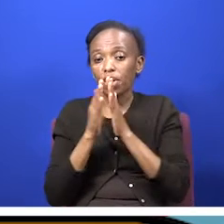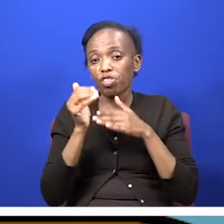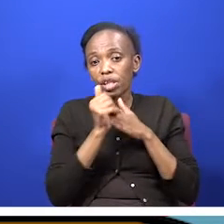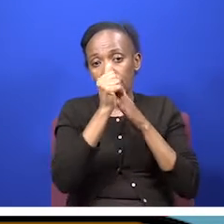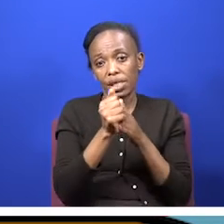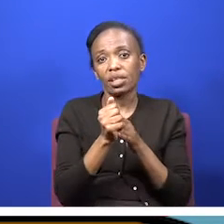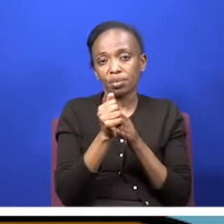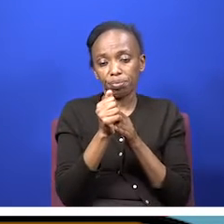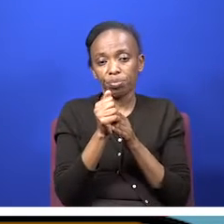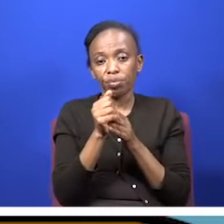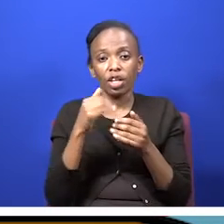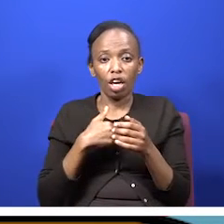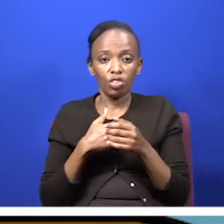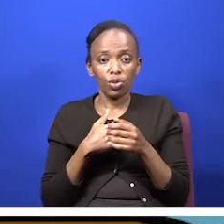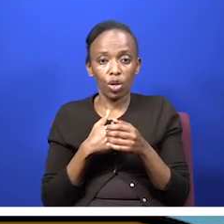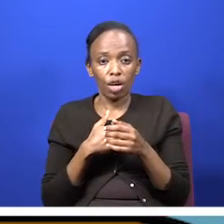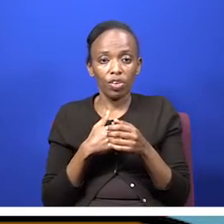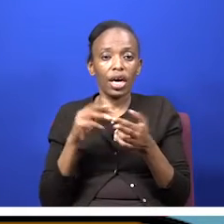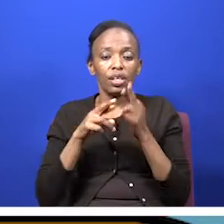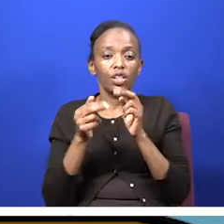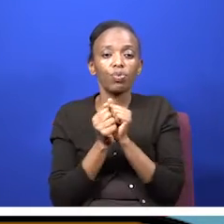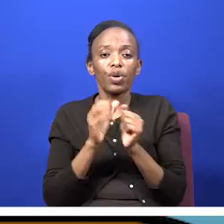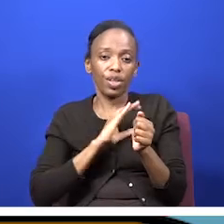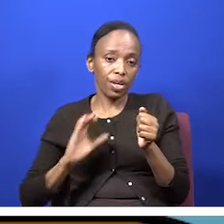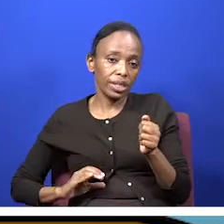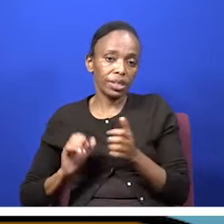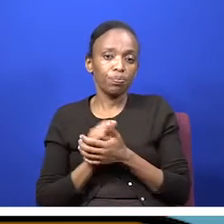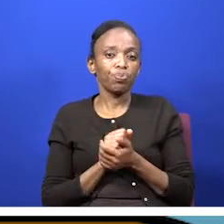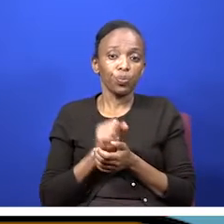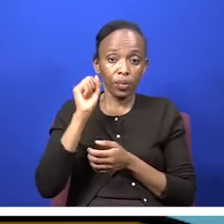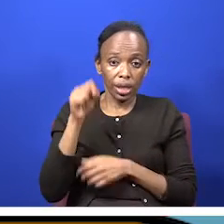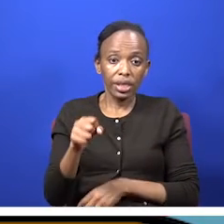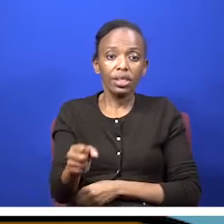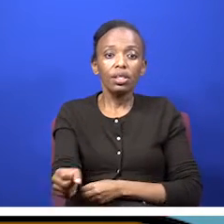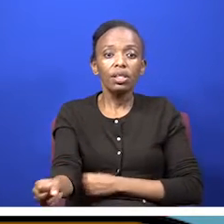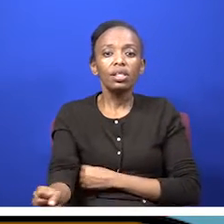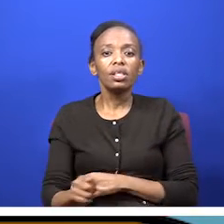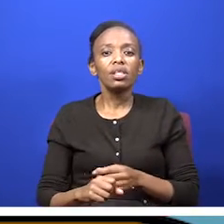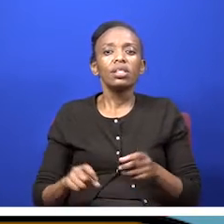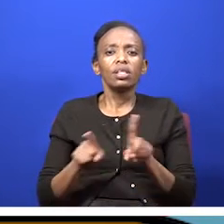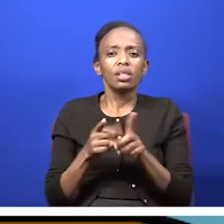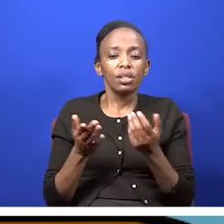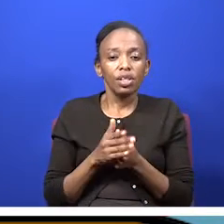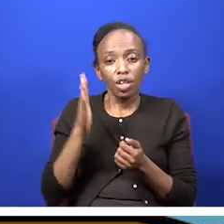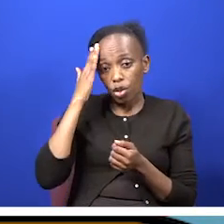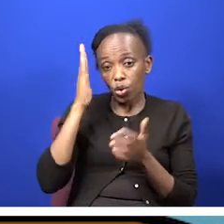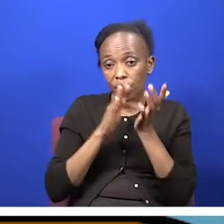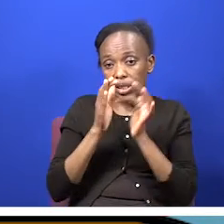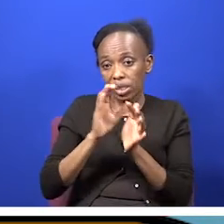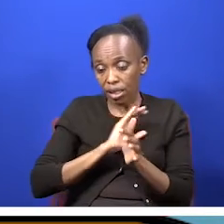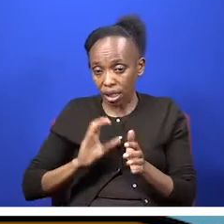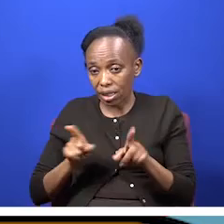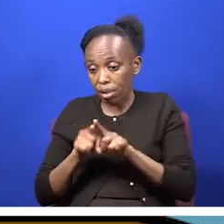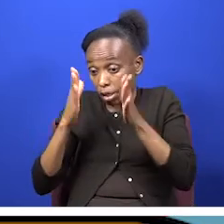are praying for leaders, you have to have a relationship with Christ? Yes. Shali? Yes. Do